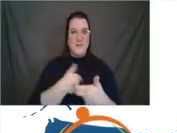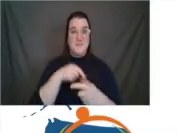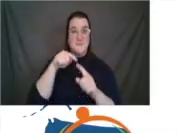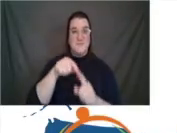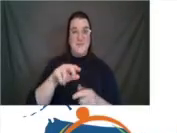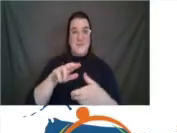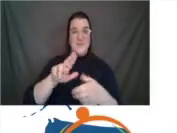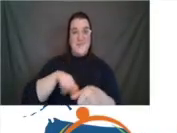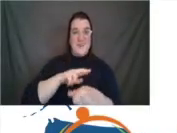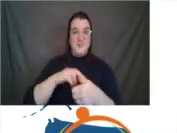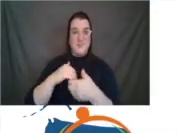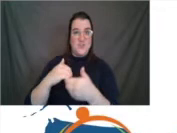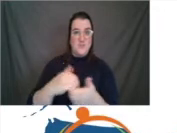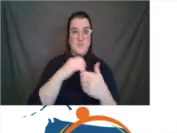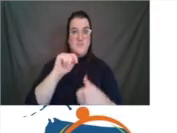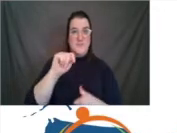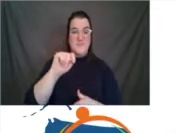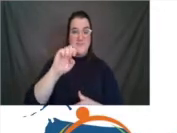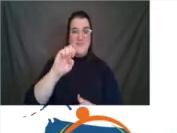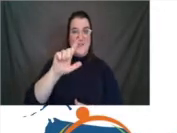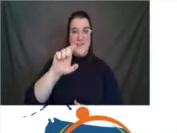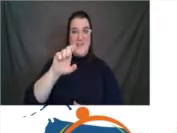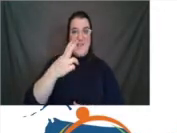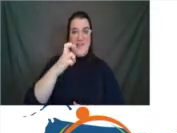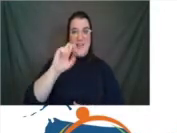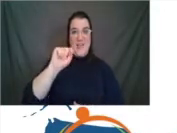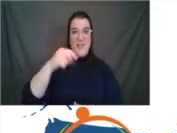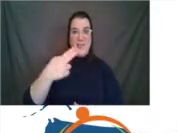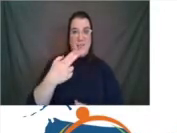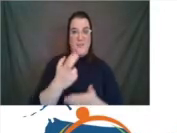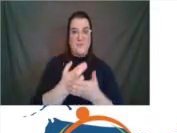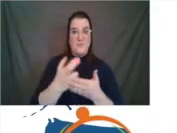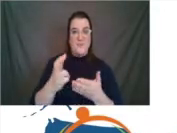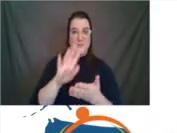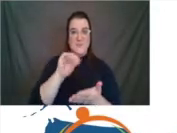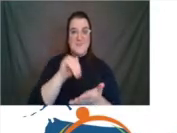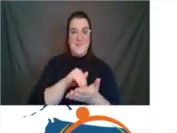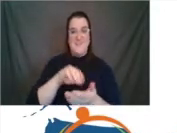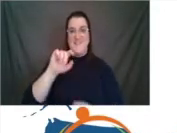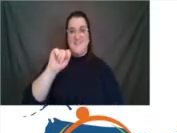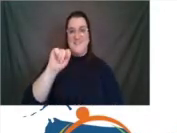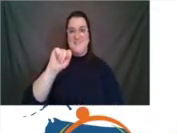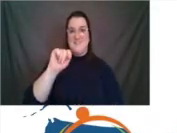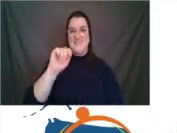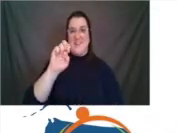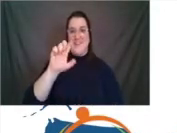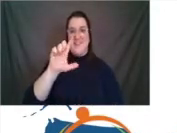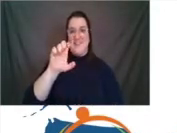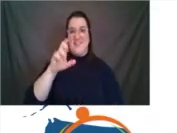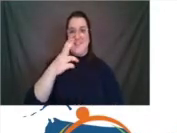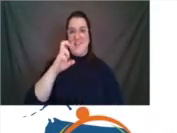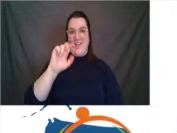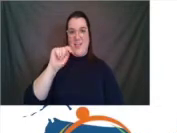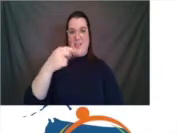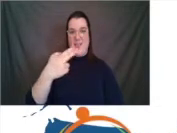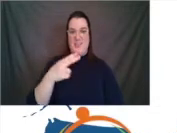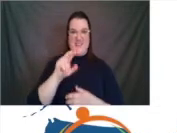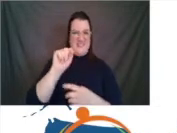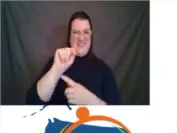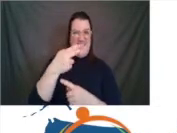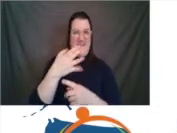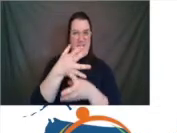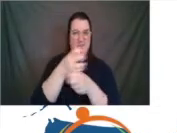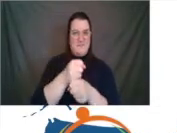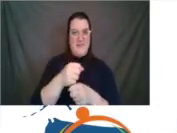Good morning or good afternoon. Thank you for joining us. This is the National Consortium of Telehealth Resource Centers Telehealth Hack Series, Building Accessible Telehealth